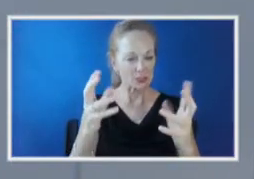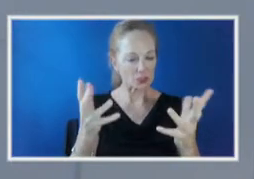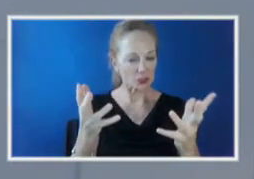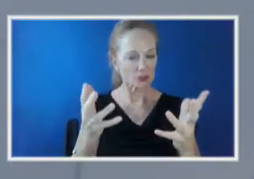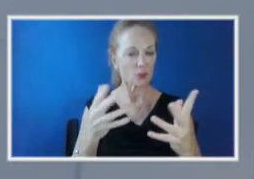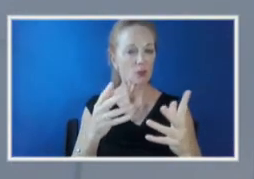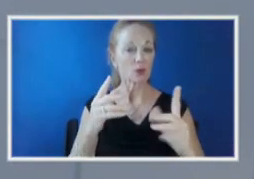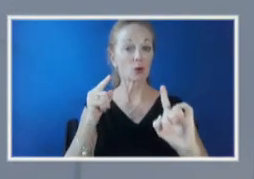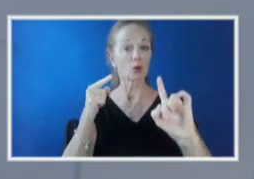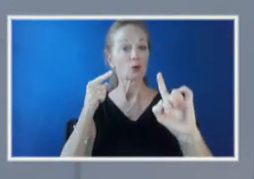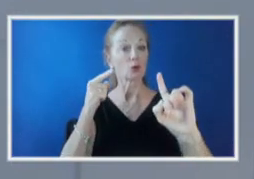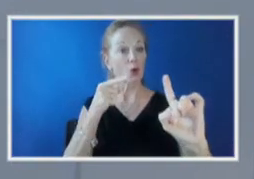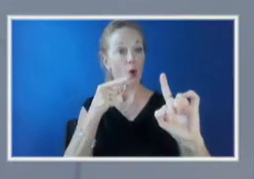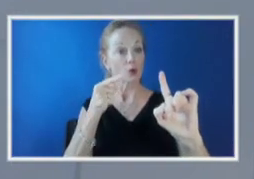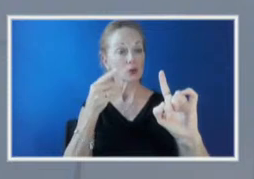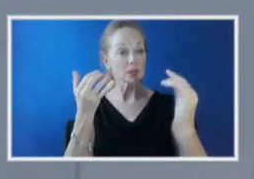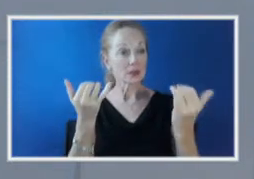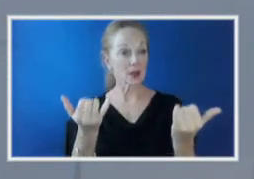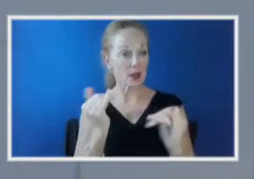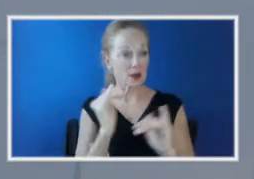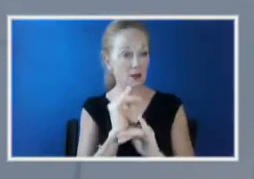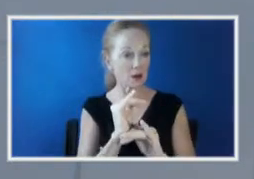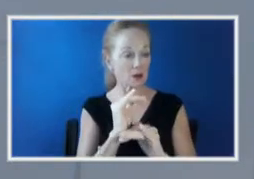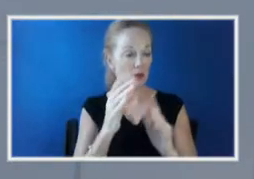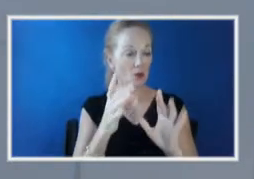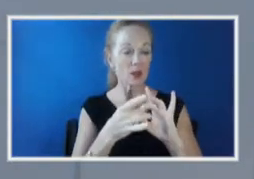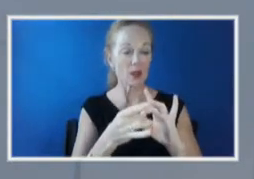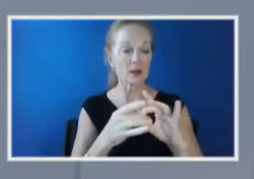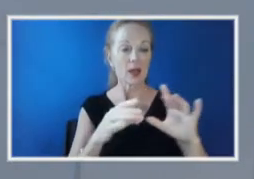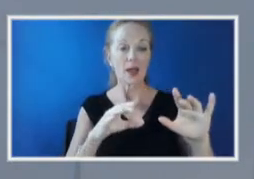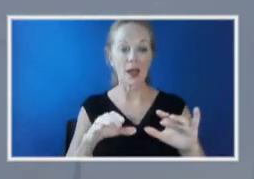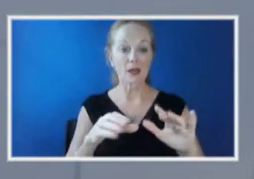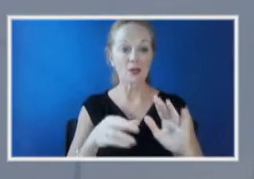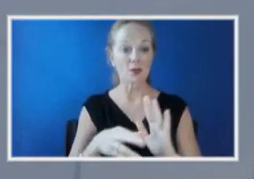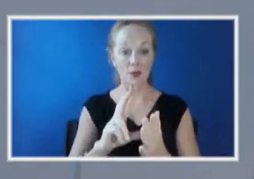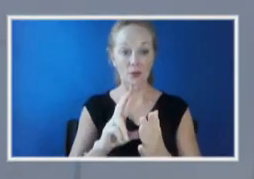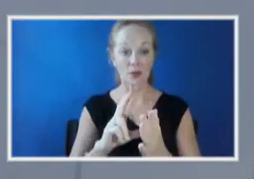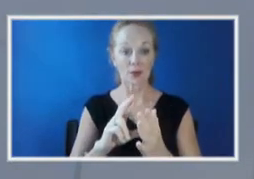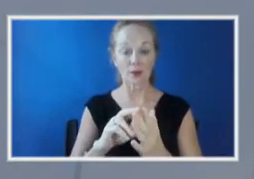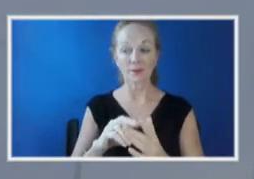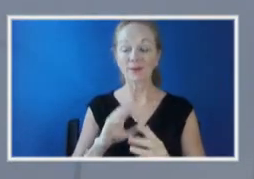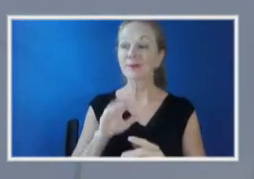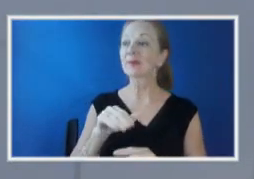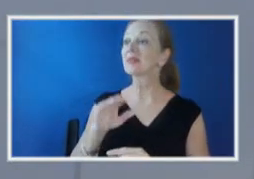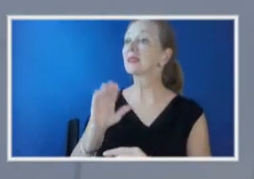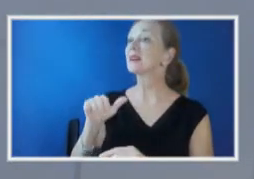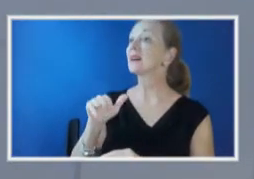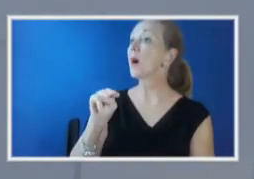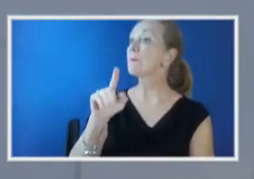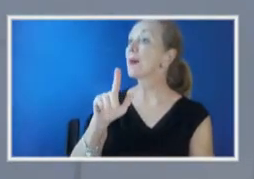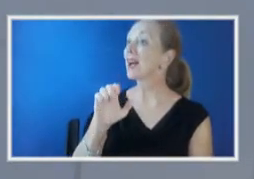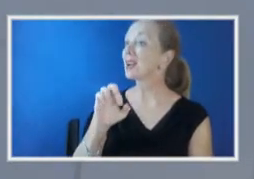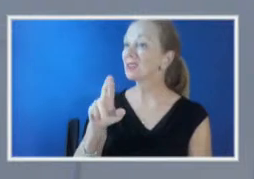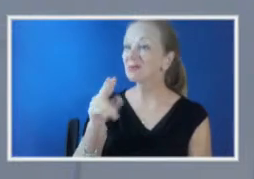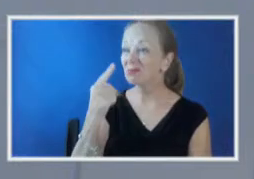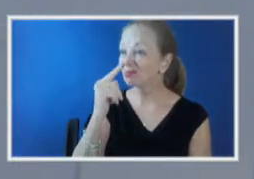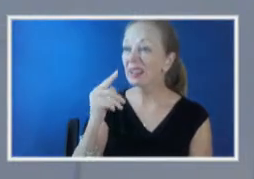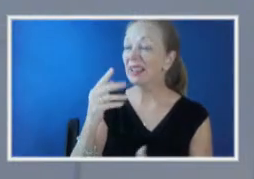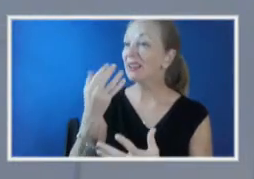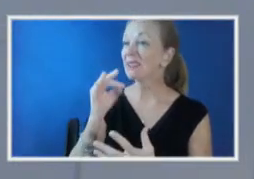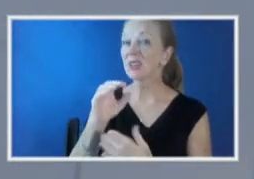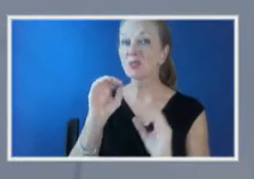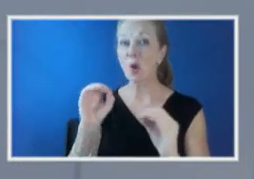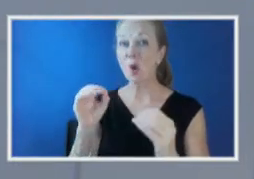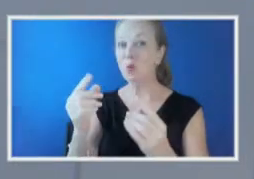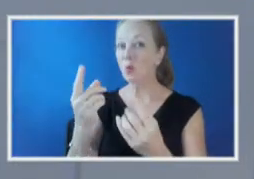tonight in terms of this action review. And Mayor, if there aren't any questions, I'd like to lead off